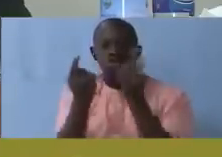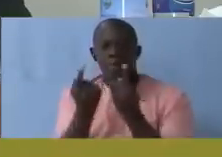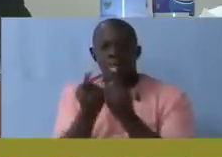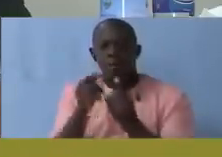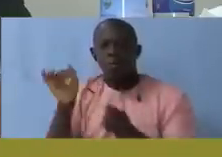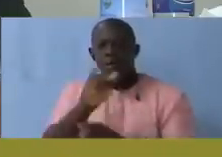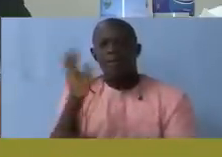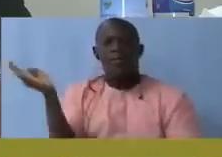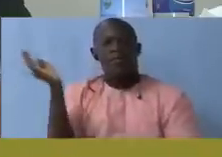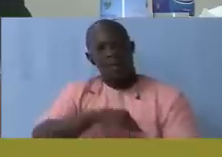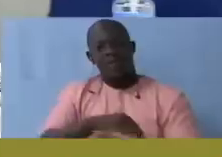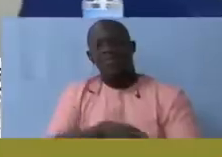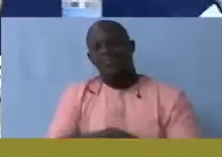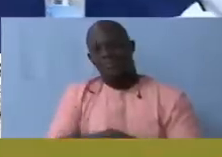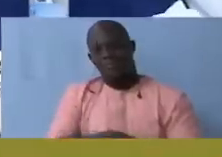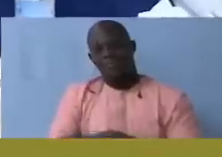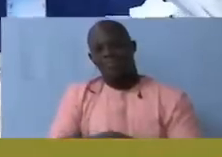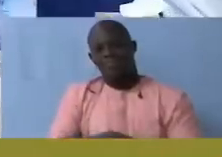false.